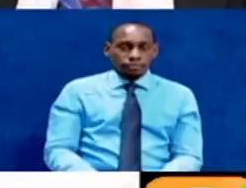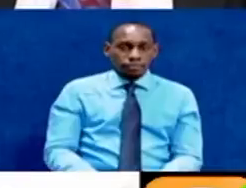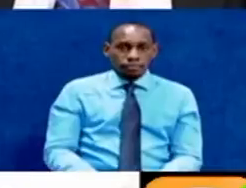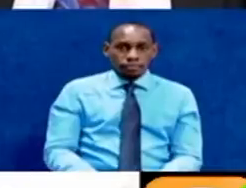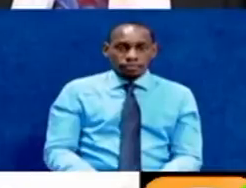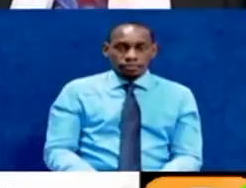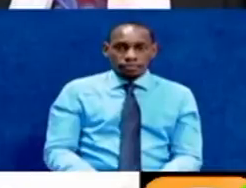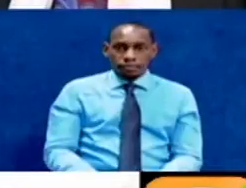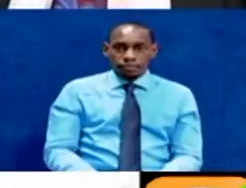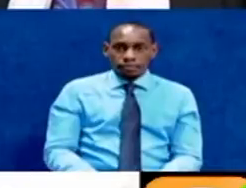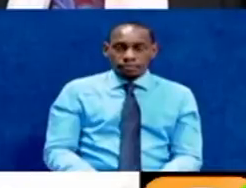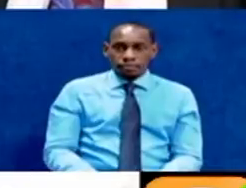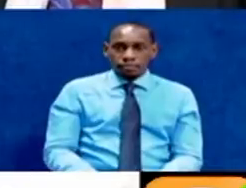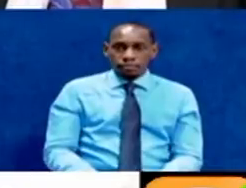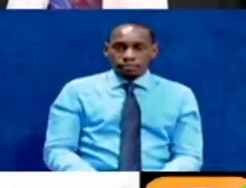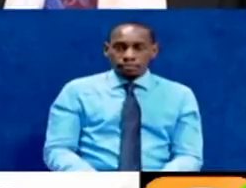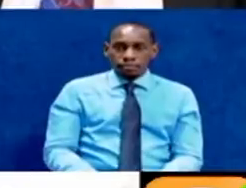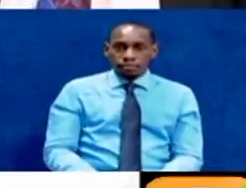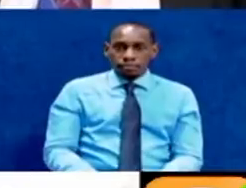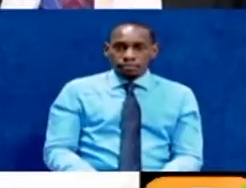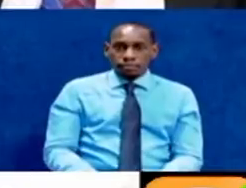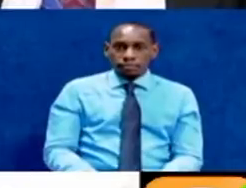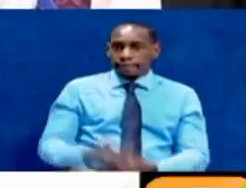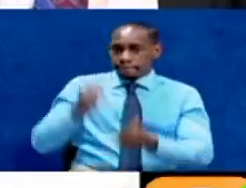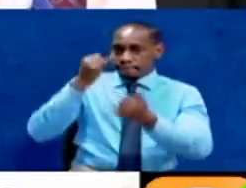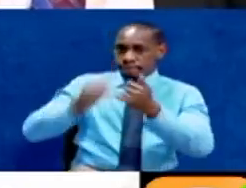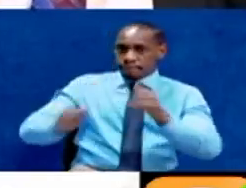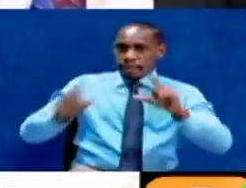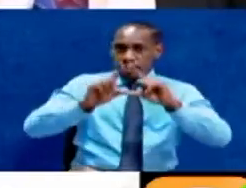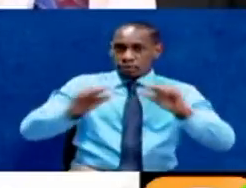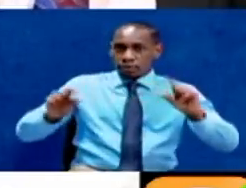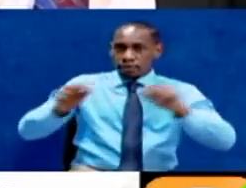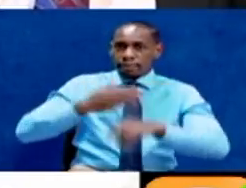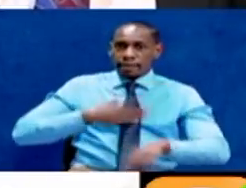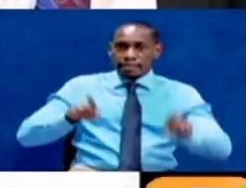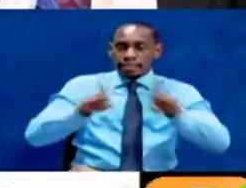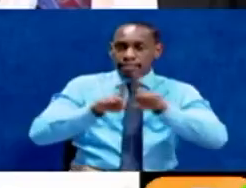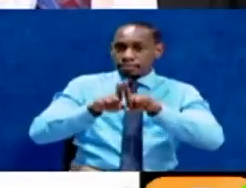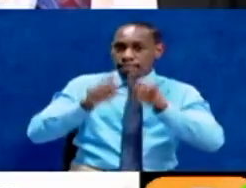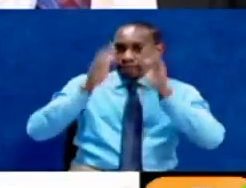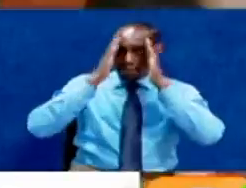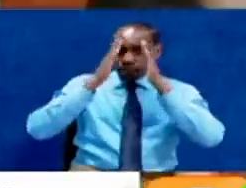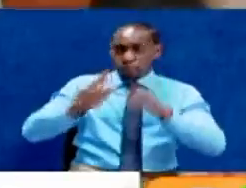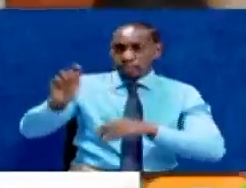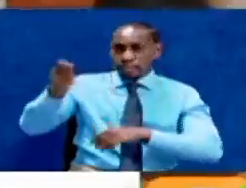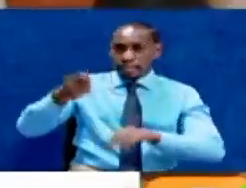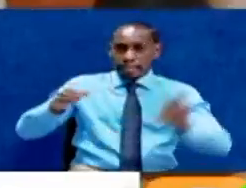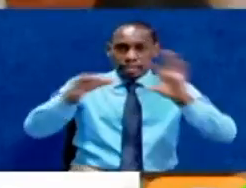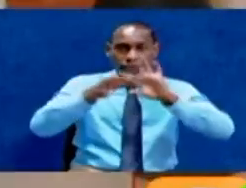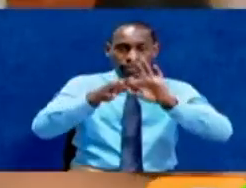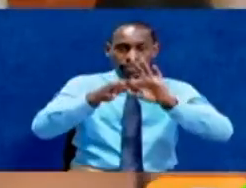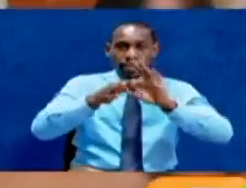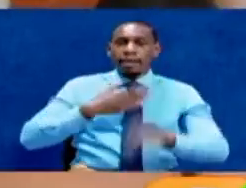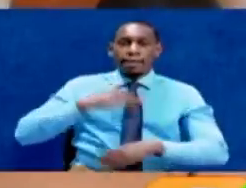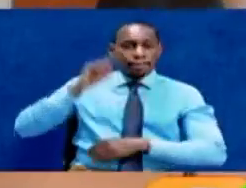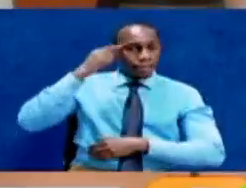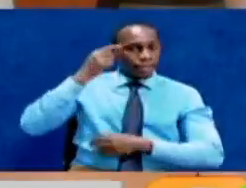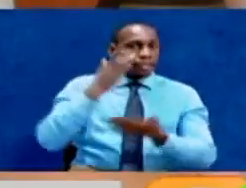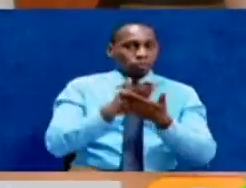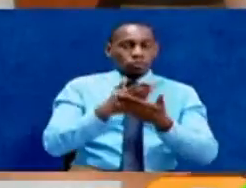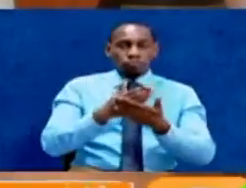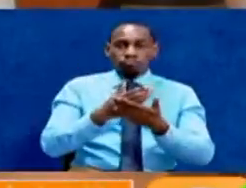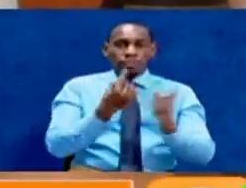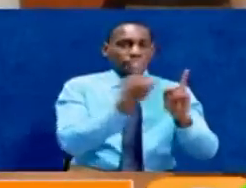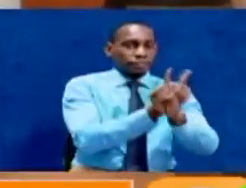your parting shot. My parting shot would also be to focus the country on unity. I think despite all